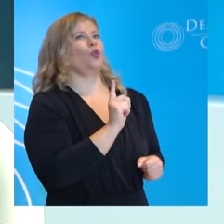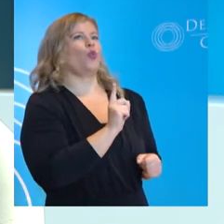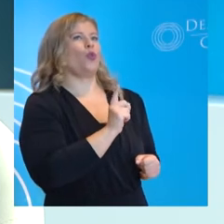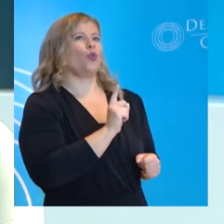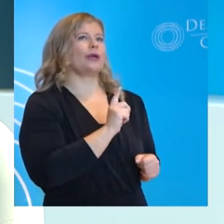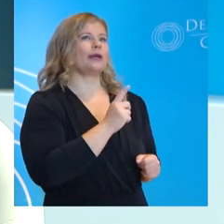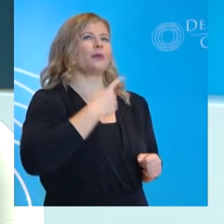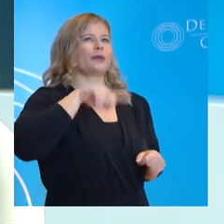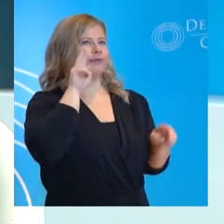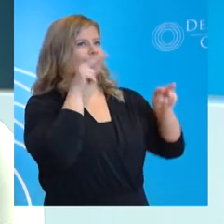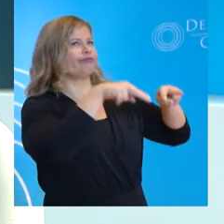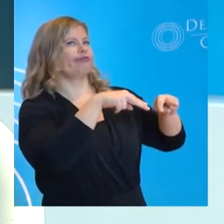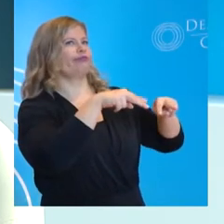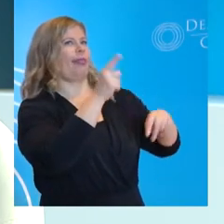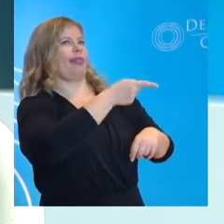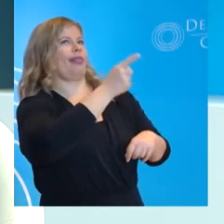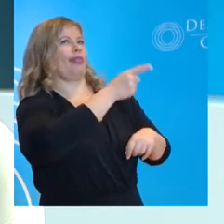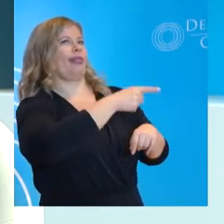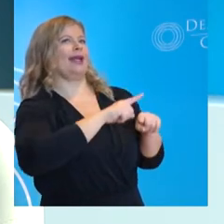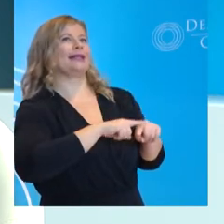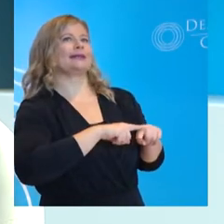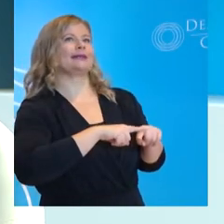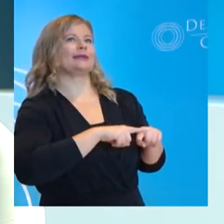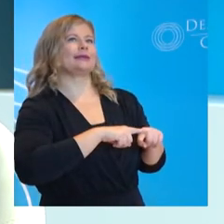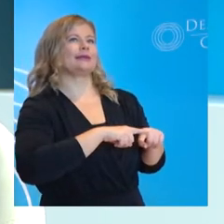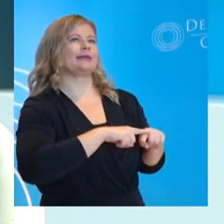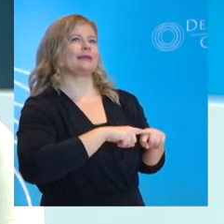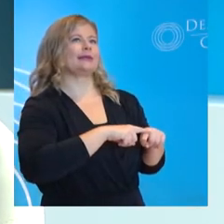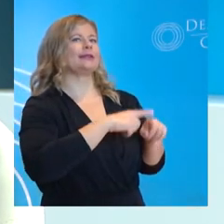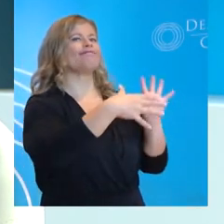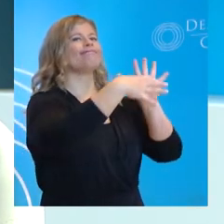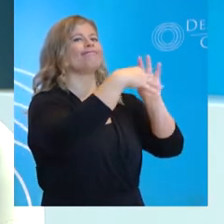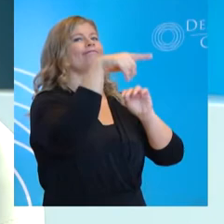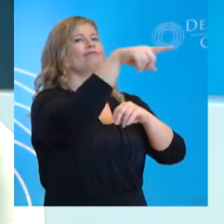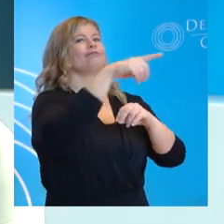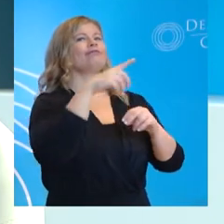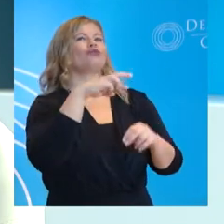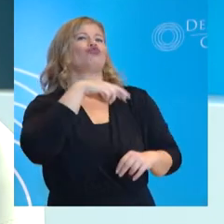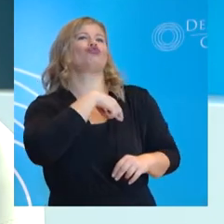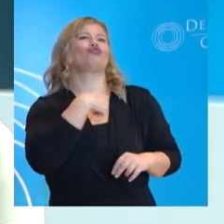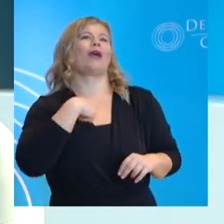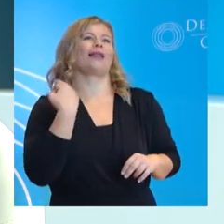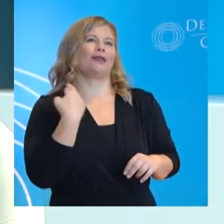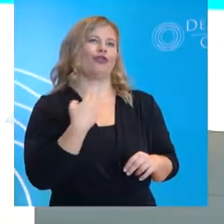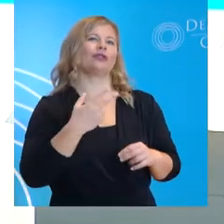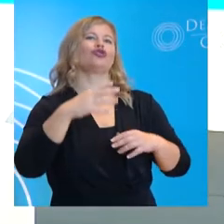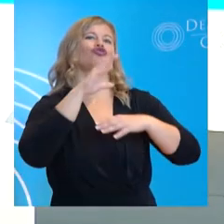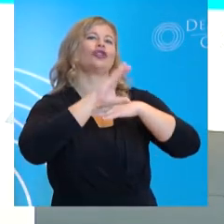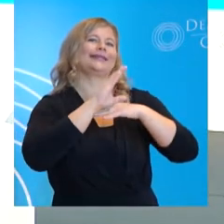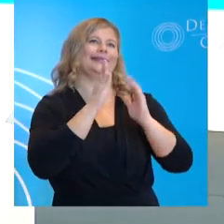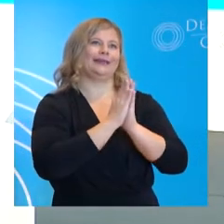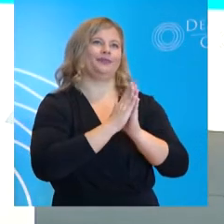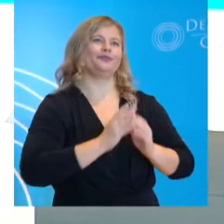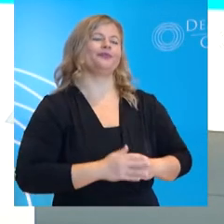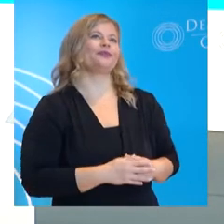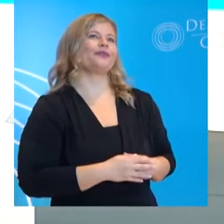it's the church. Part of it's lots of things. So how do you explain this? Is this the residue of